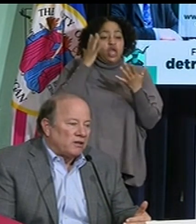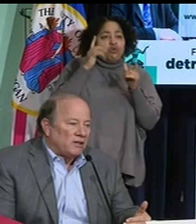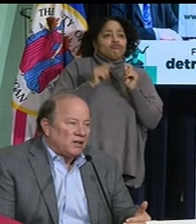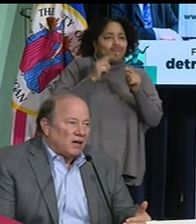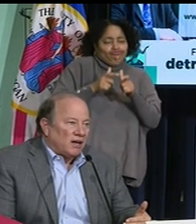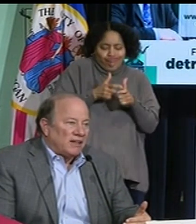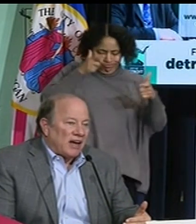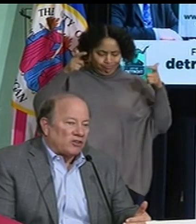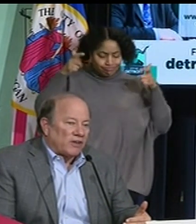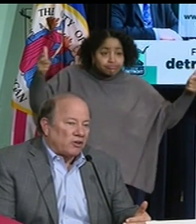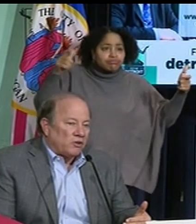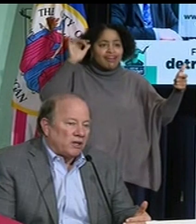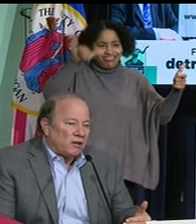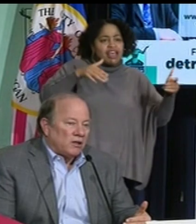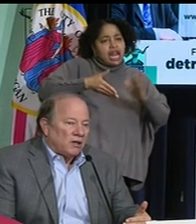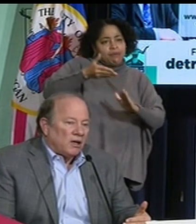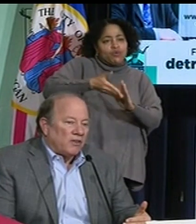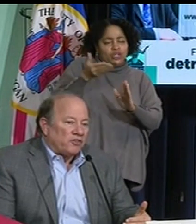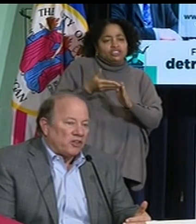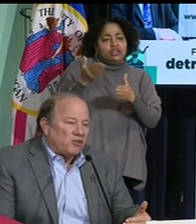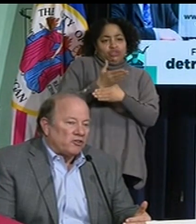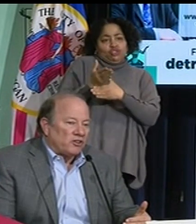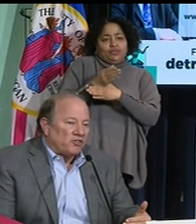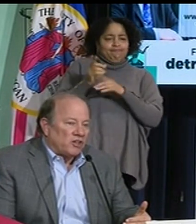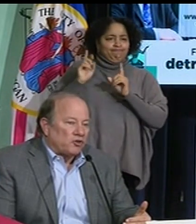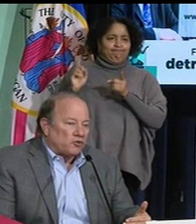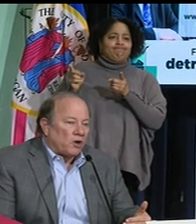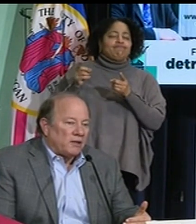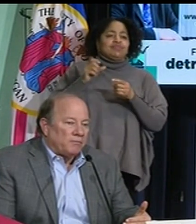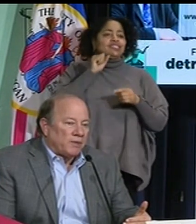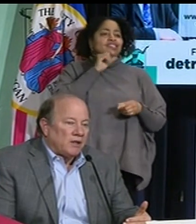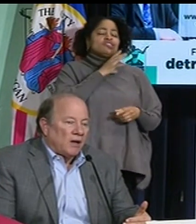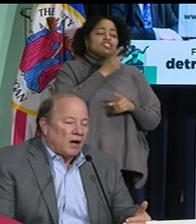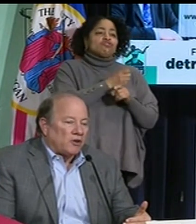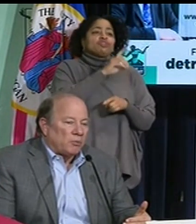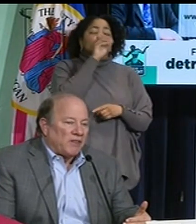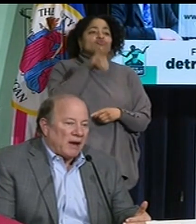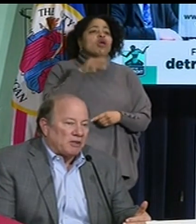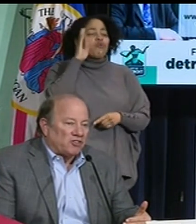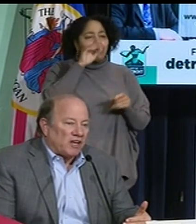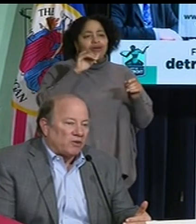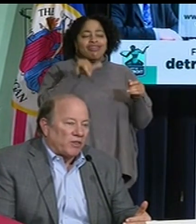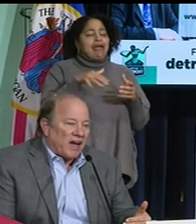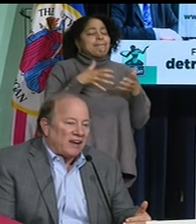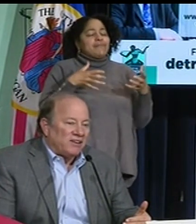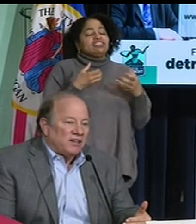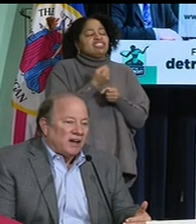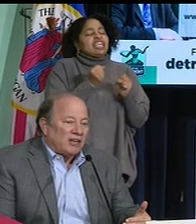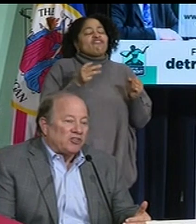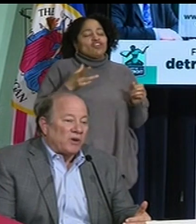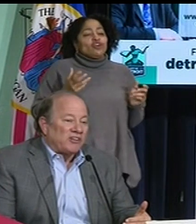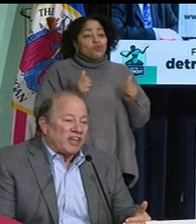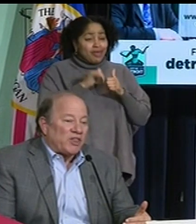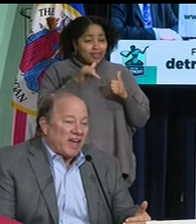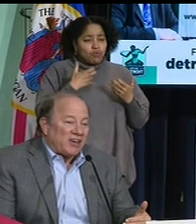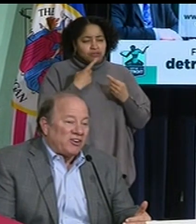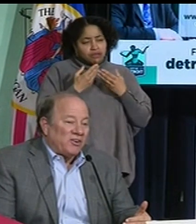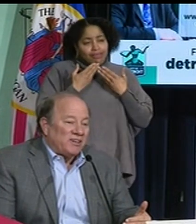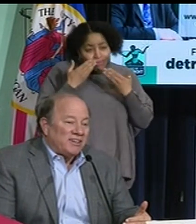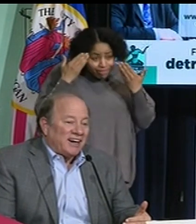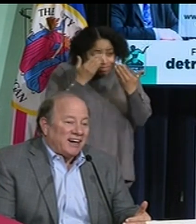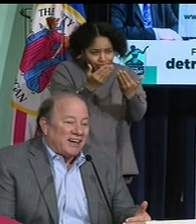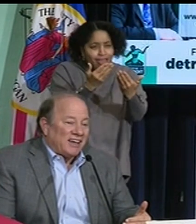Ford and Dr. Vedicuti, the seniors in the city of Detroit are going to be that much safer. With that, I just want to say